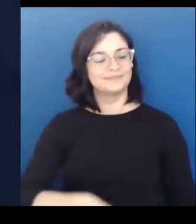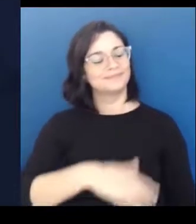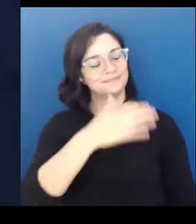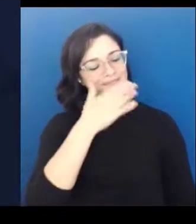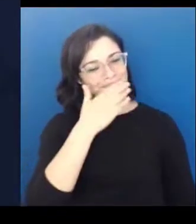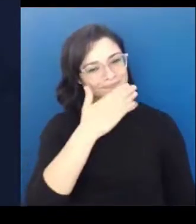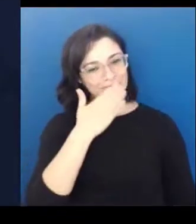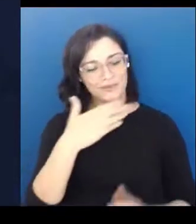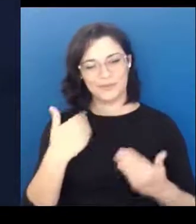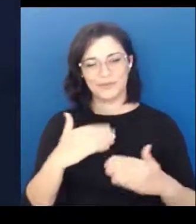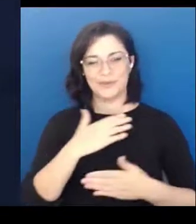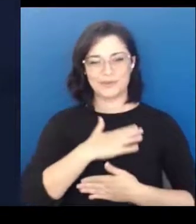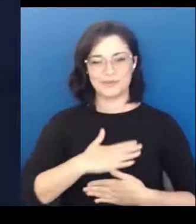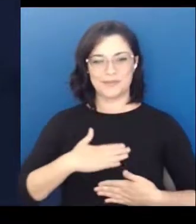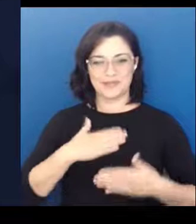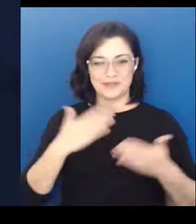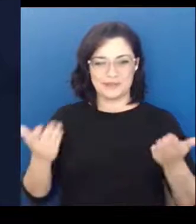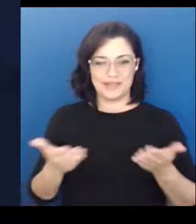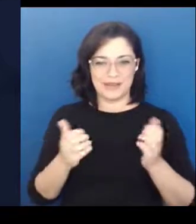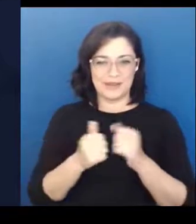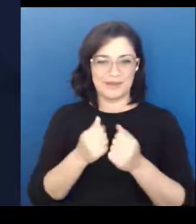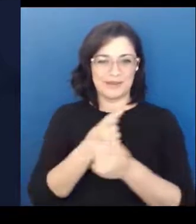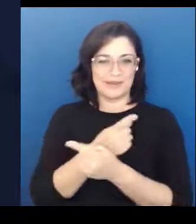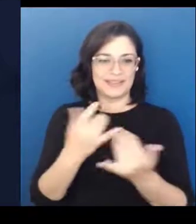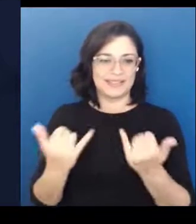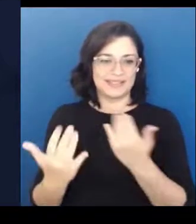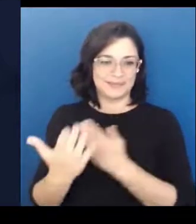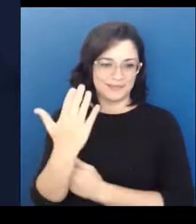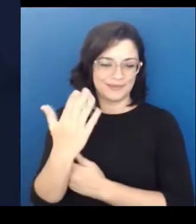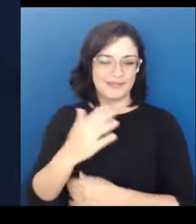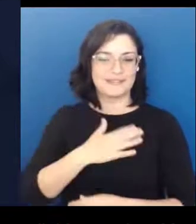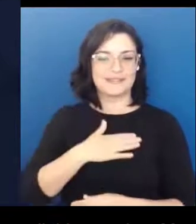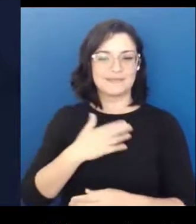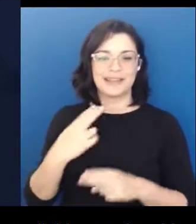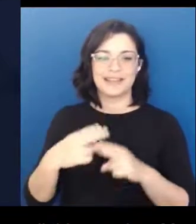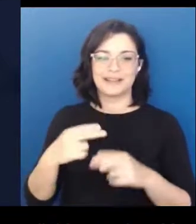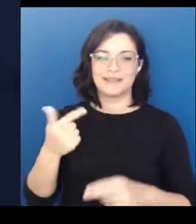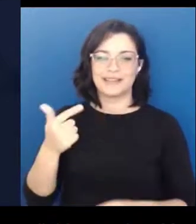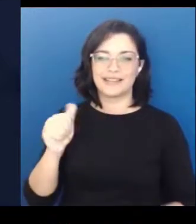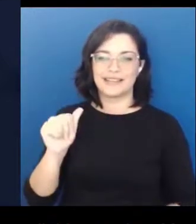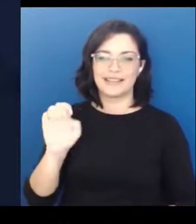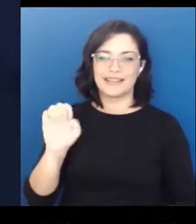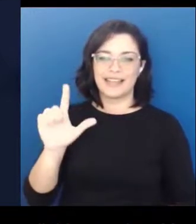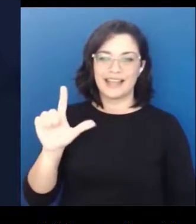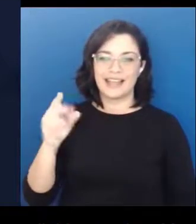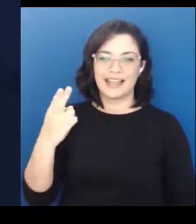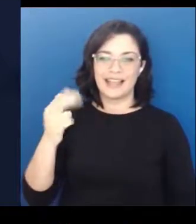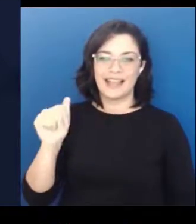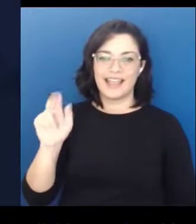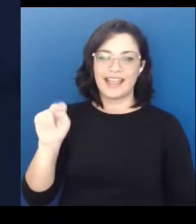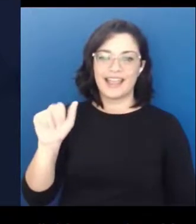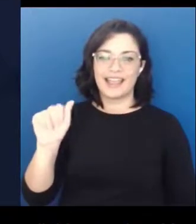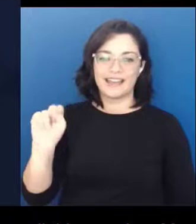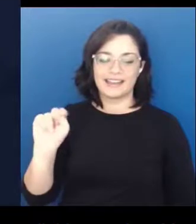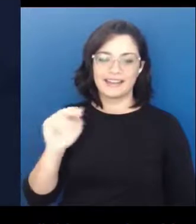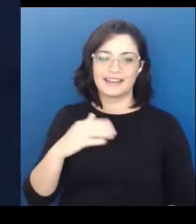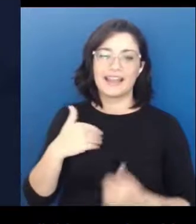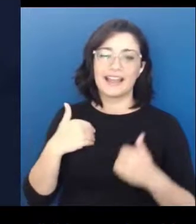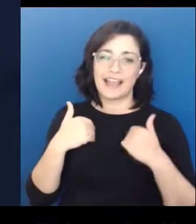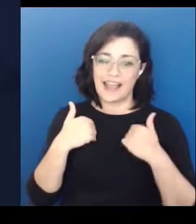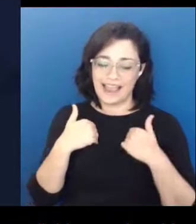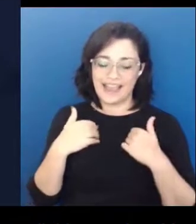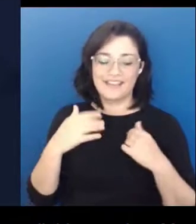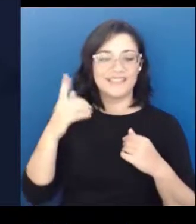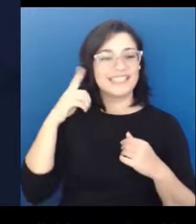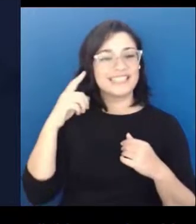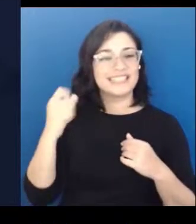this morning. My name is Gail Hannon. I have silver hair, hard-earned wrinkles, and I'm wearing a red top with red